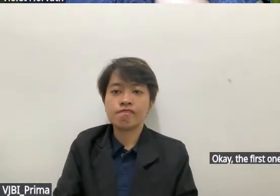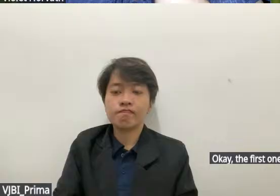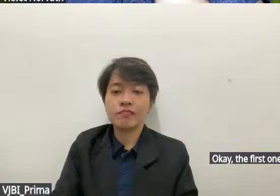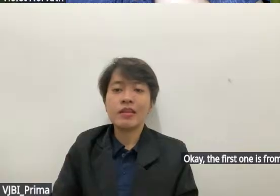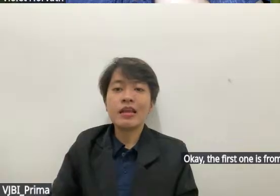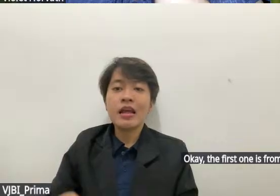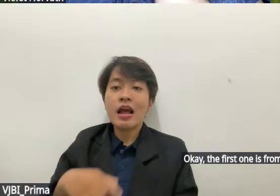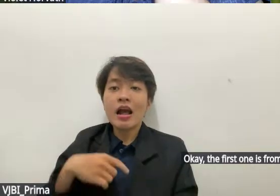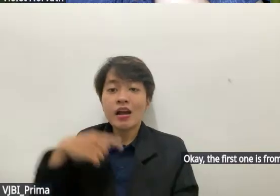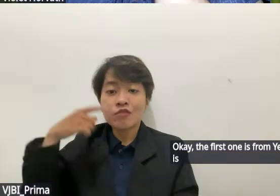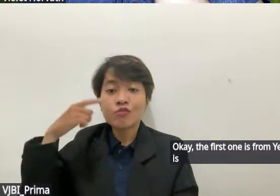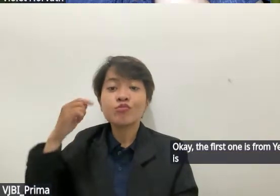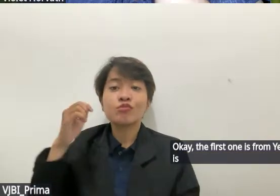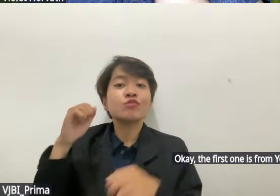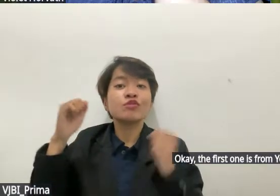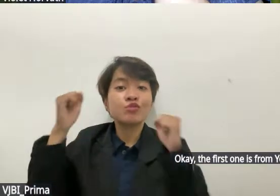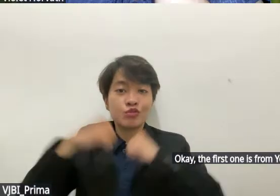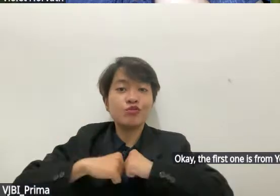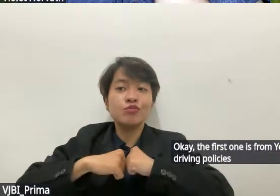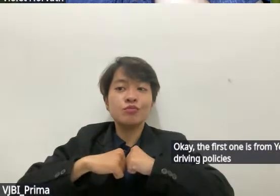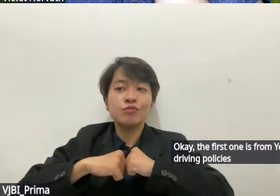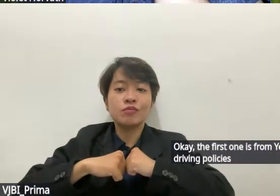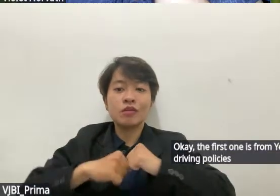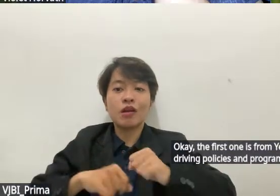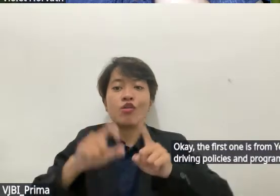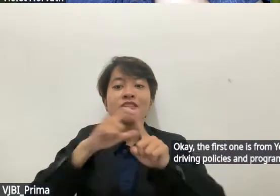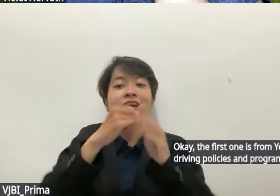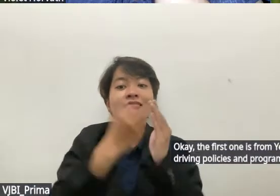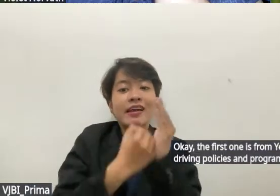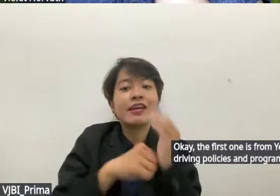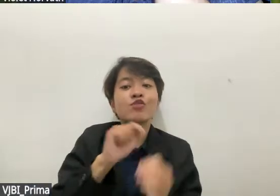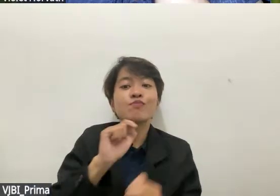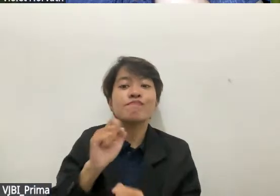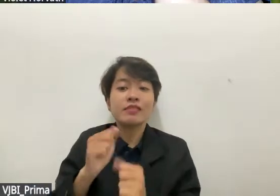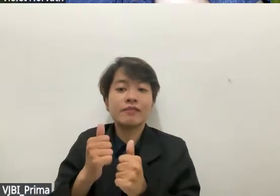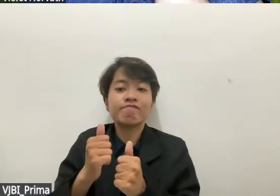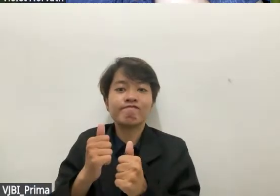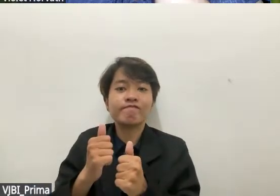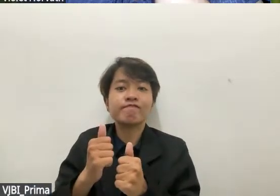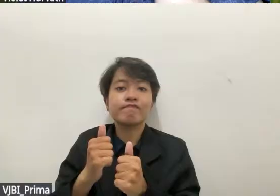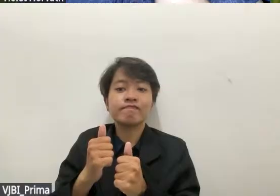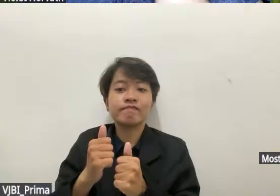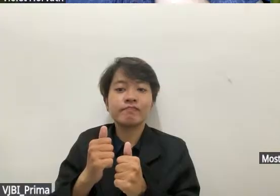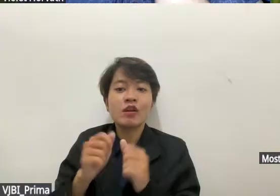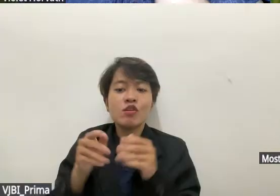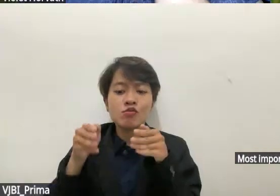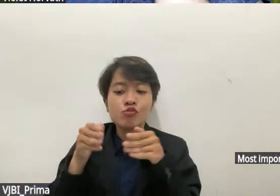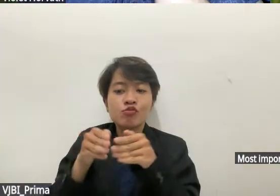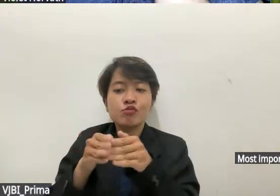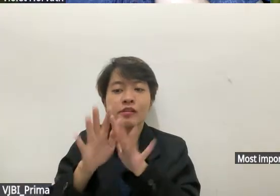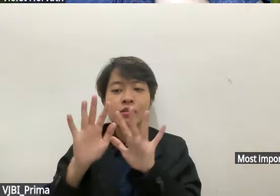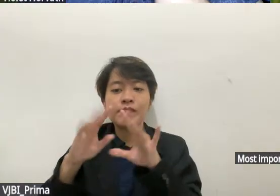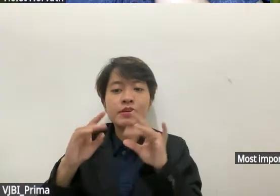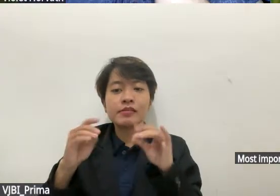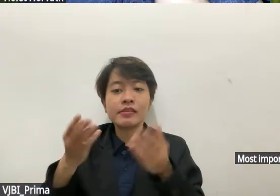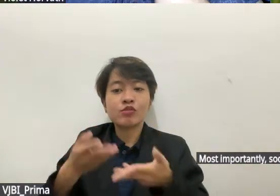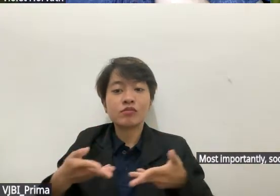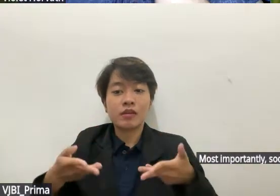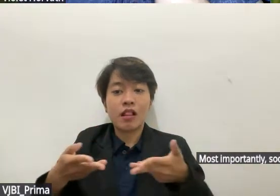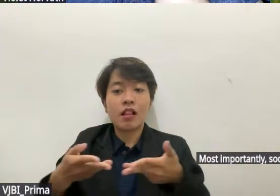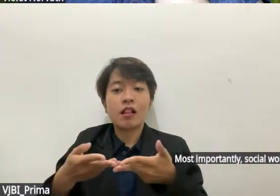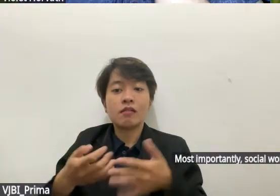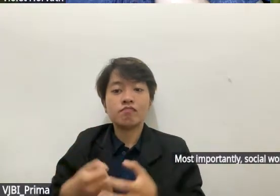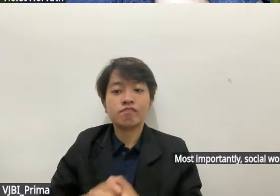important data is in driving policies and programs. Most importantly, social workers and relevant organizations must advocate